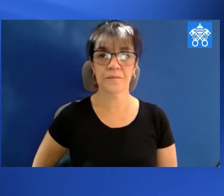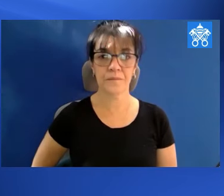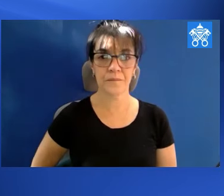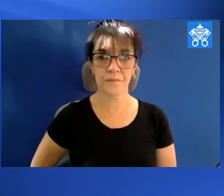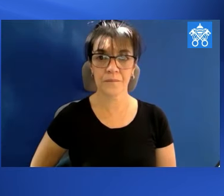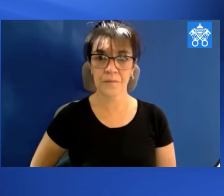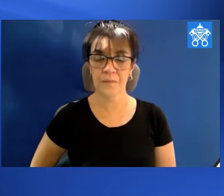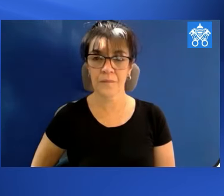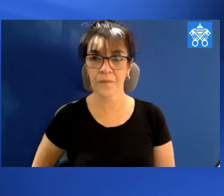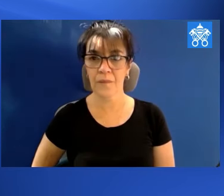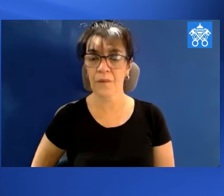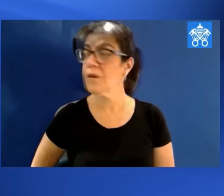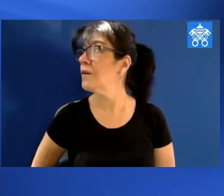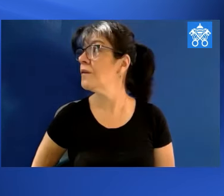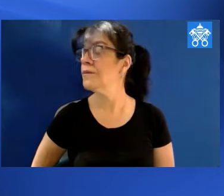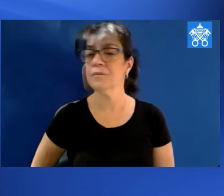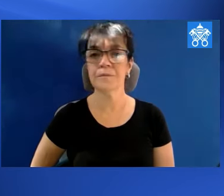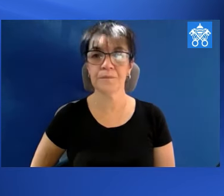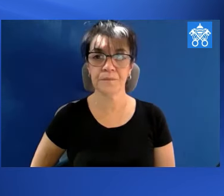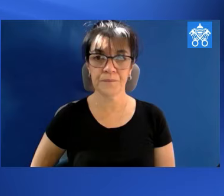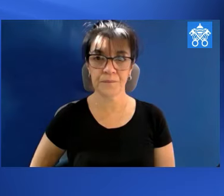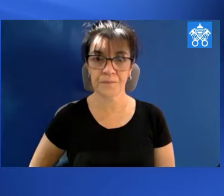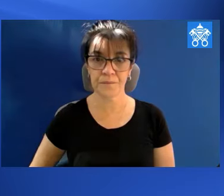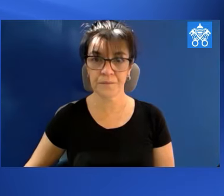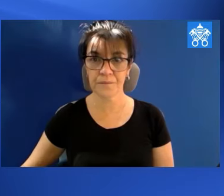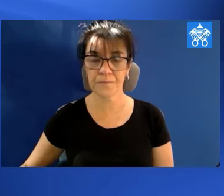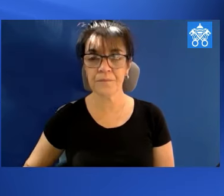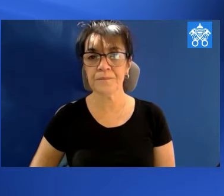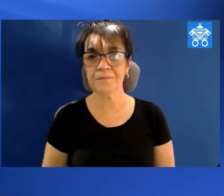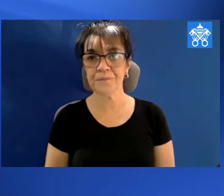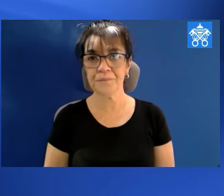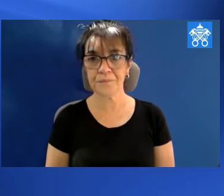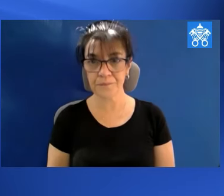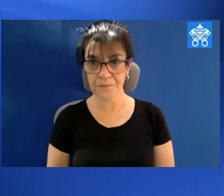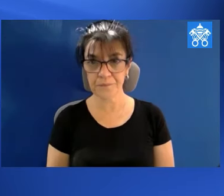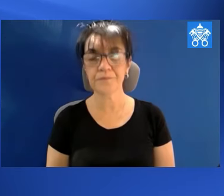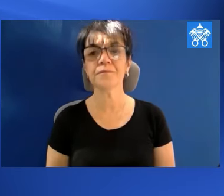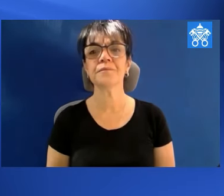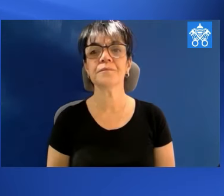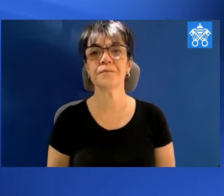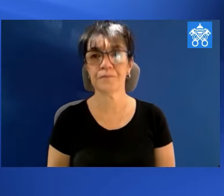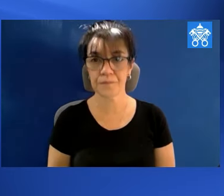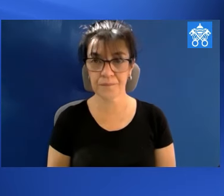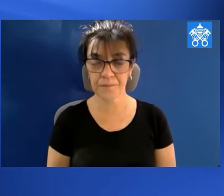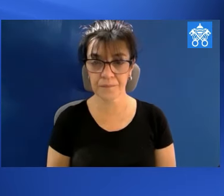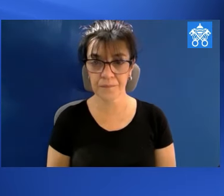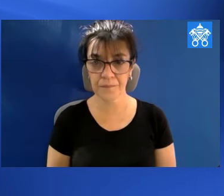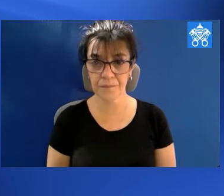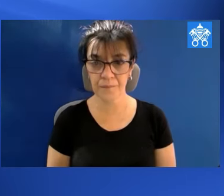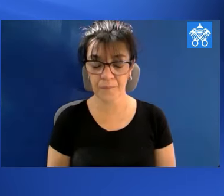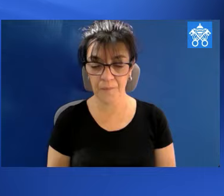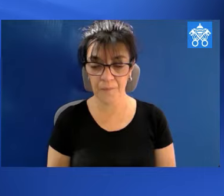Spirito Santo parlarono alcuni uomini da parte di Dio. Parola di Dio.